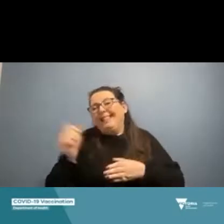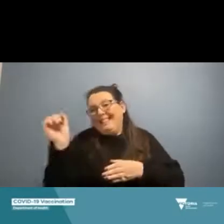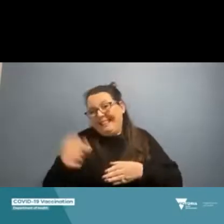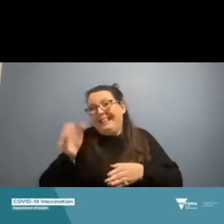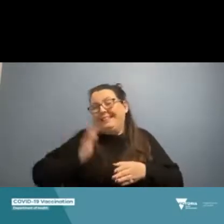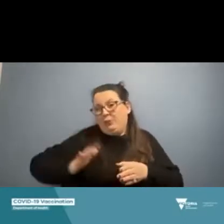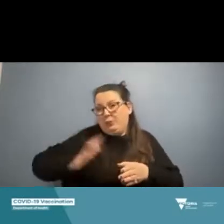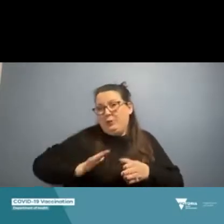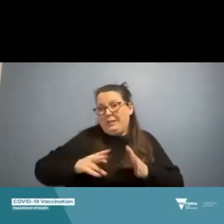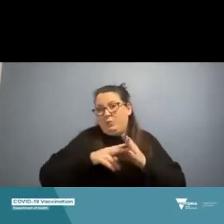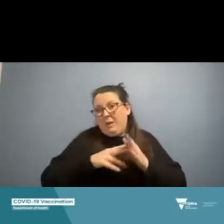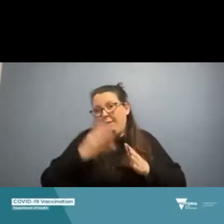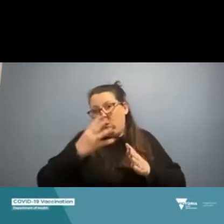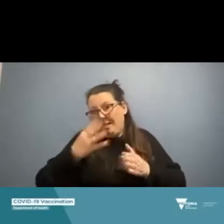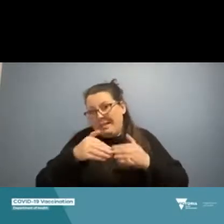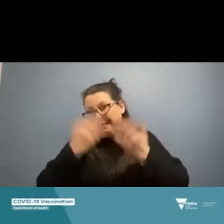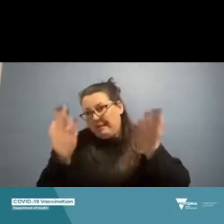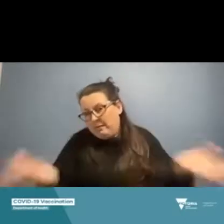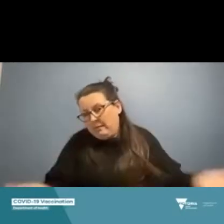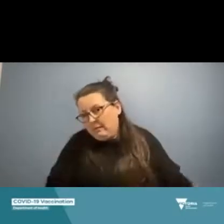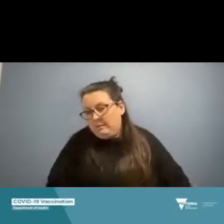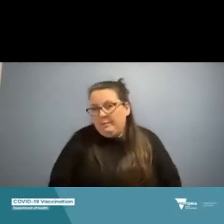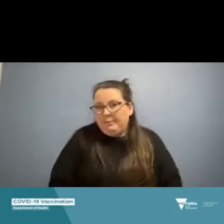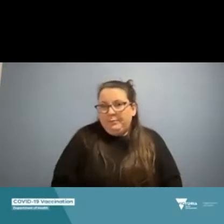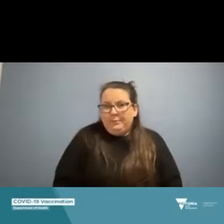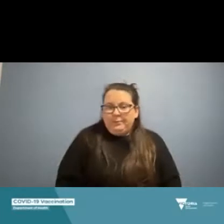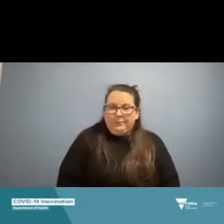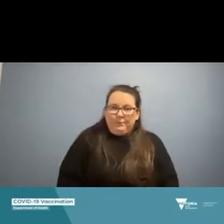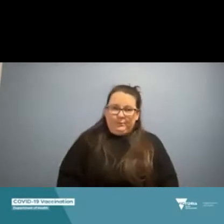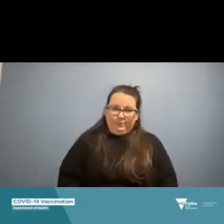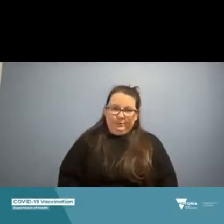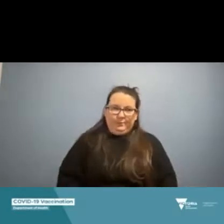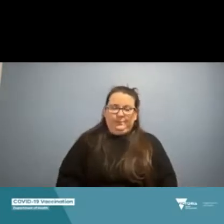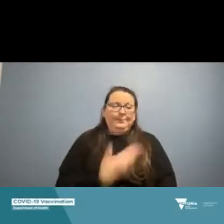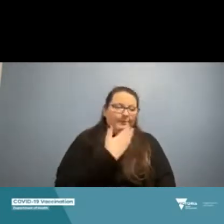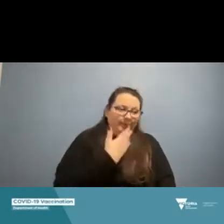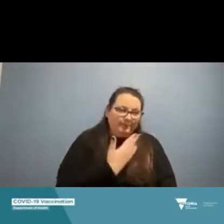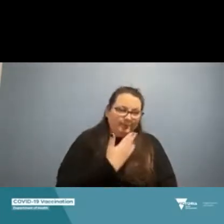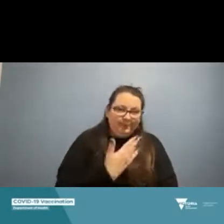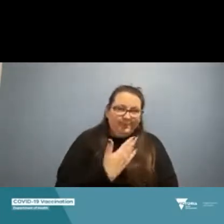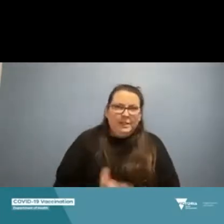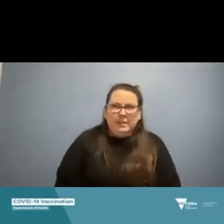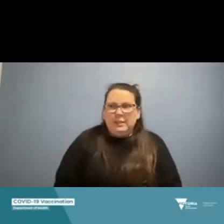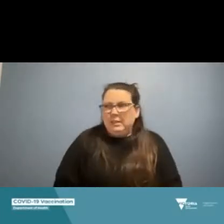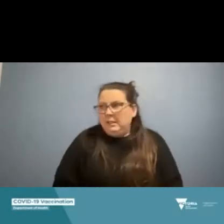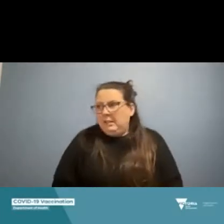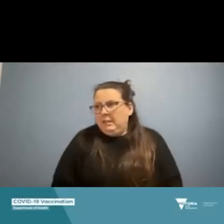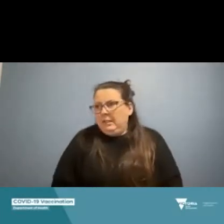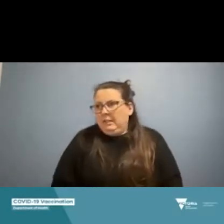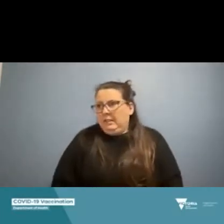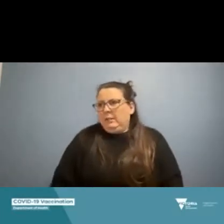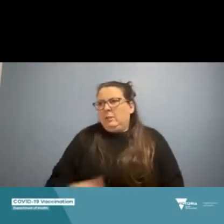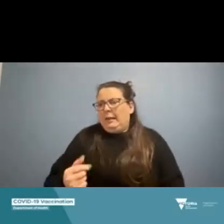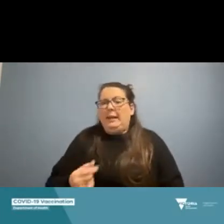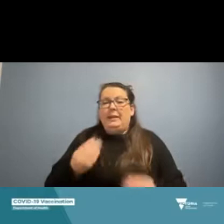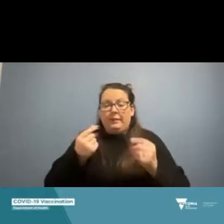unfortunately. There's no other way. Thanks so much, Mahana. Look, there's a couple of really great questions in